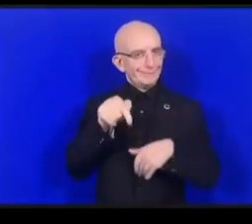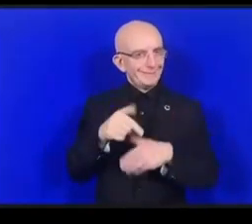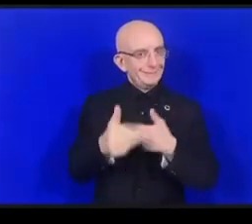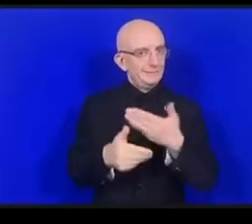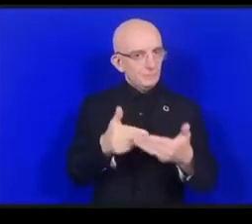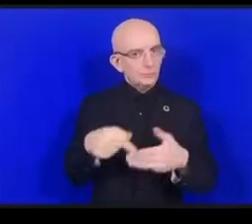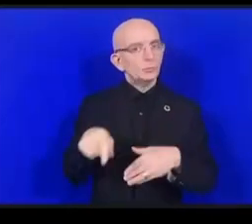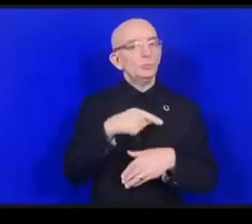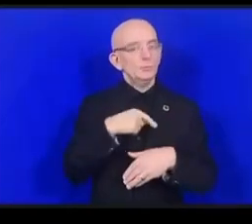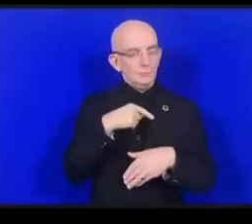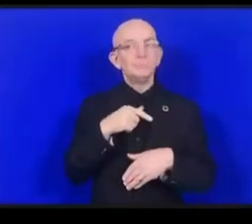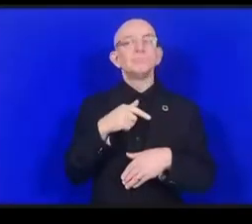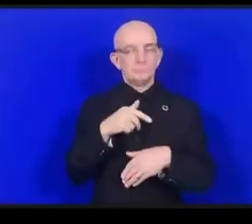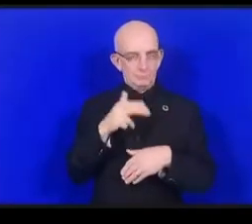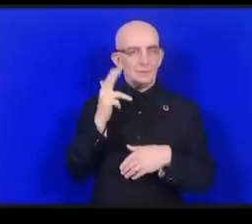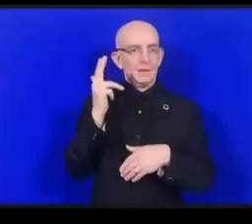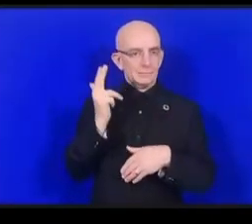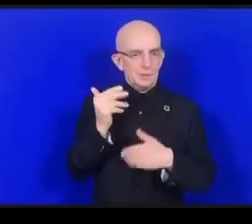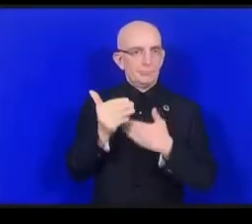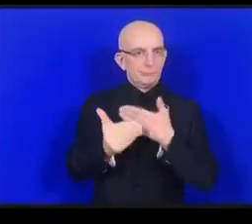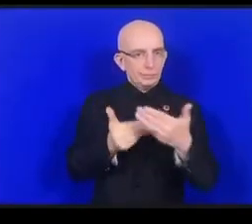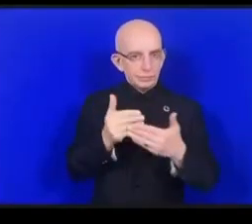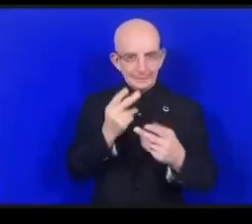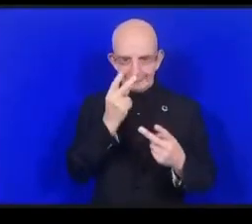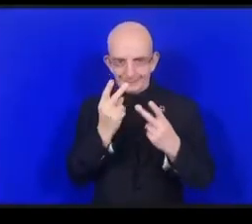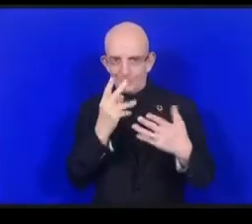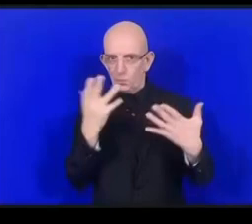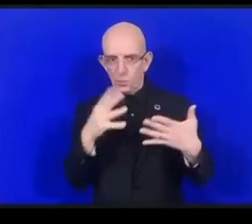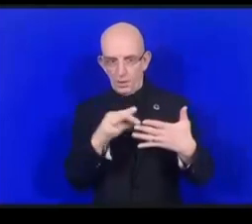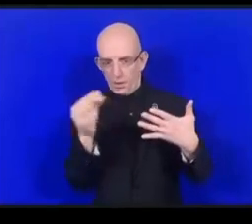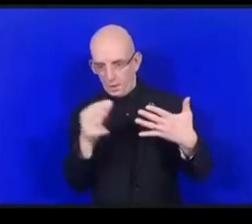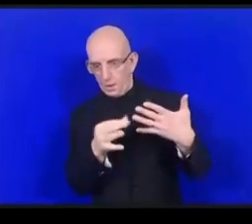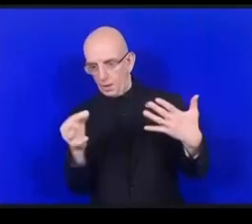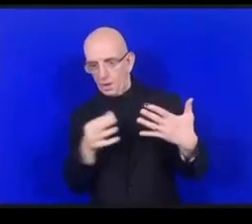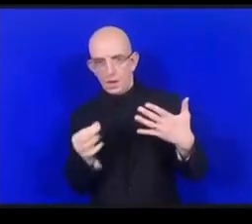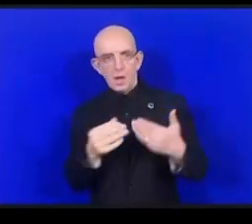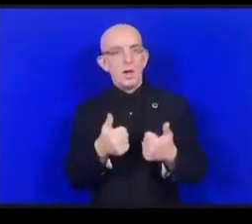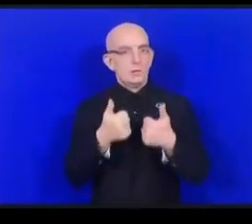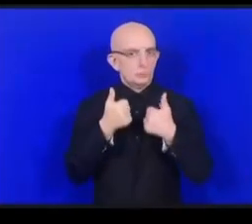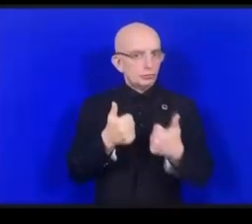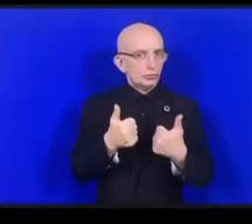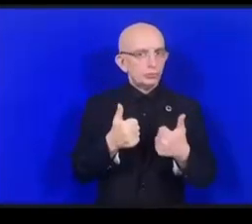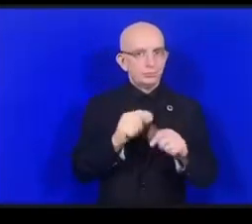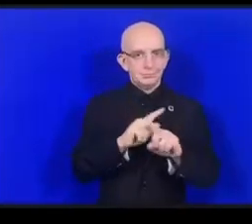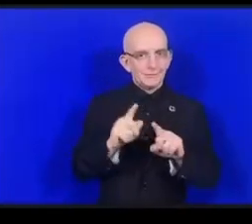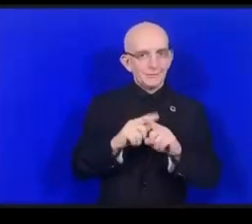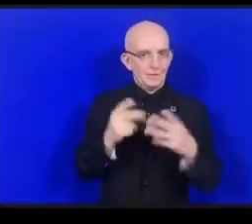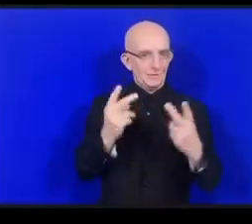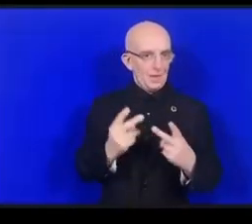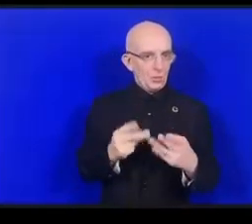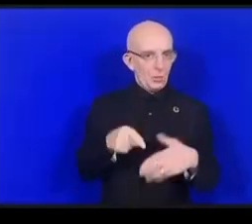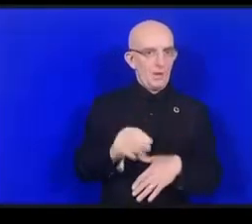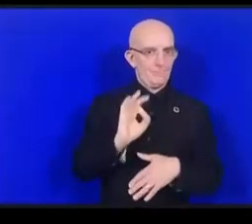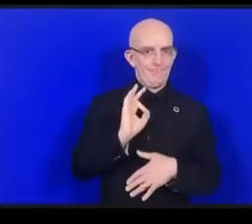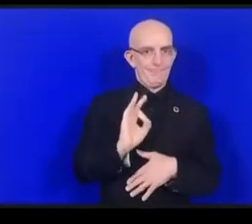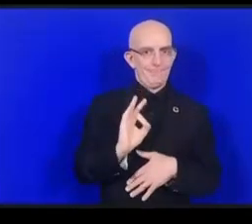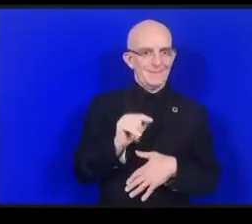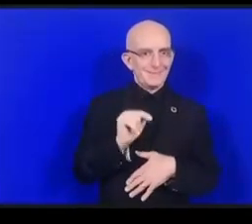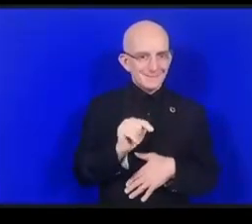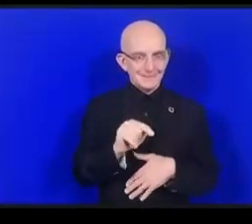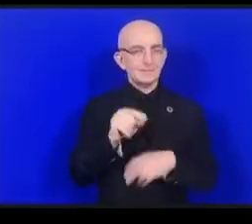aspirations, as intentions, as goals than they were in practice. And then we started looking with